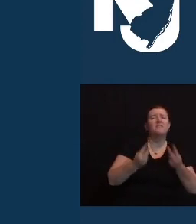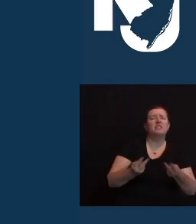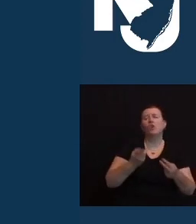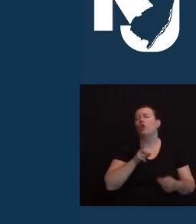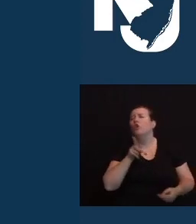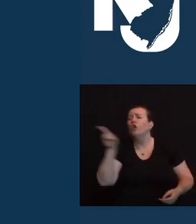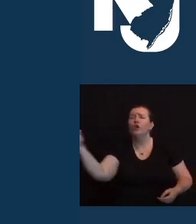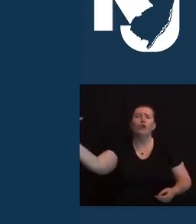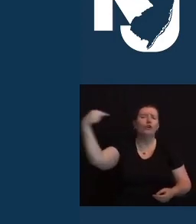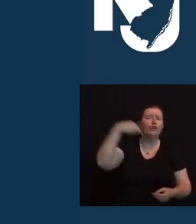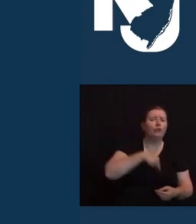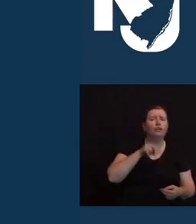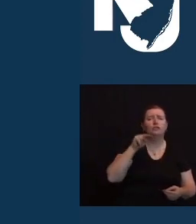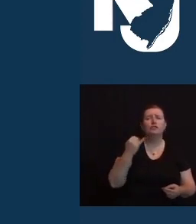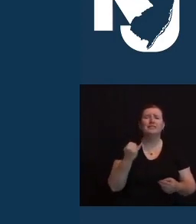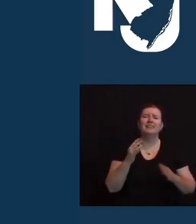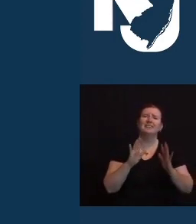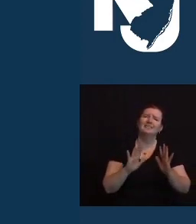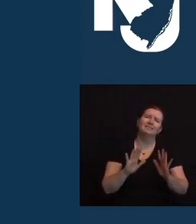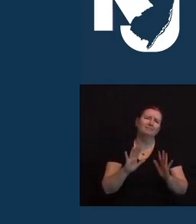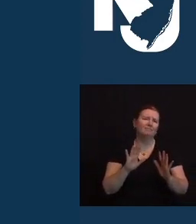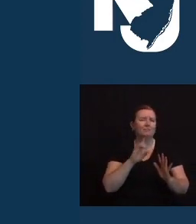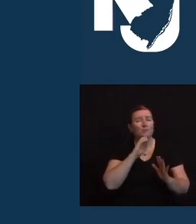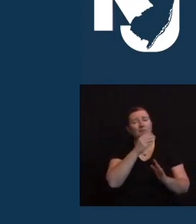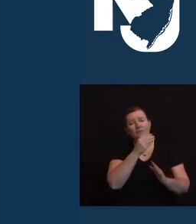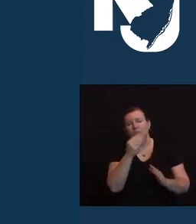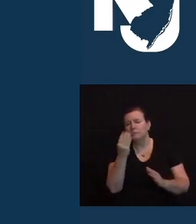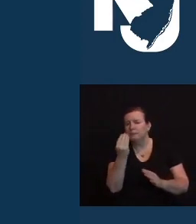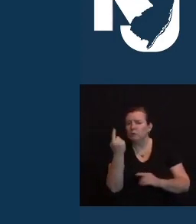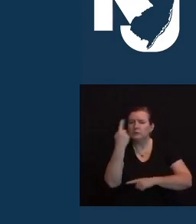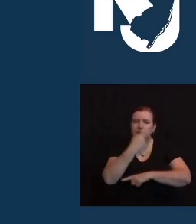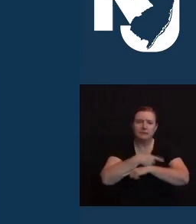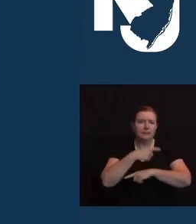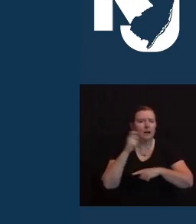observe a 14-day self-quarantine period was